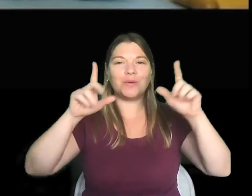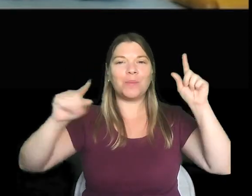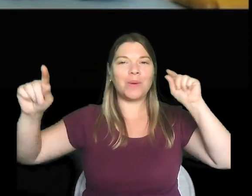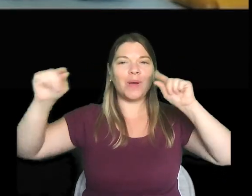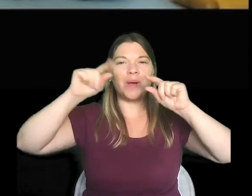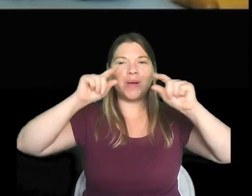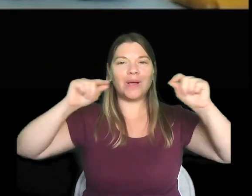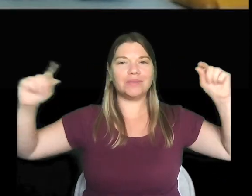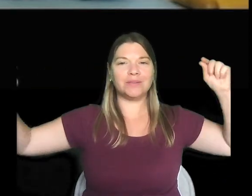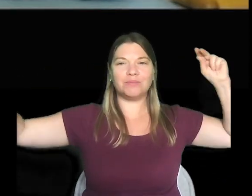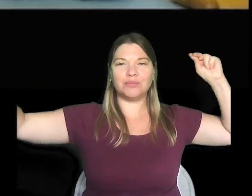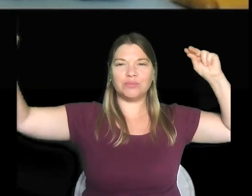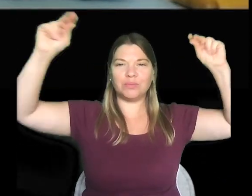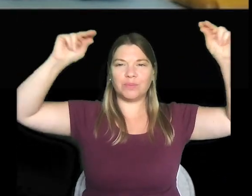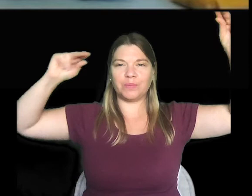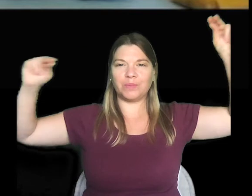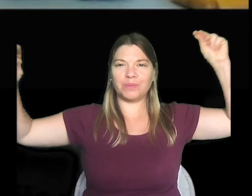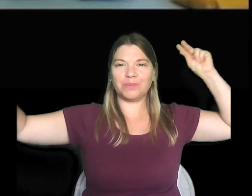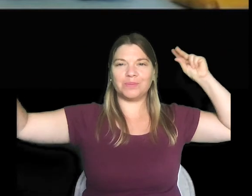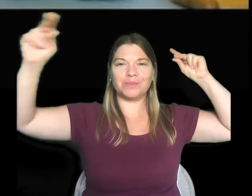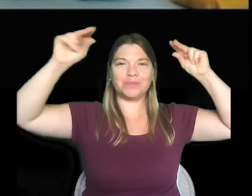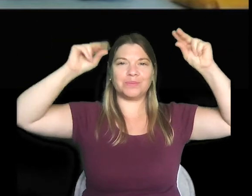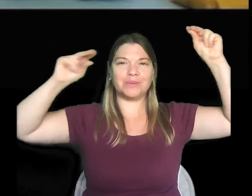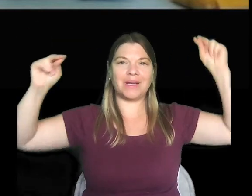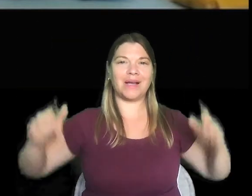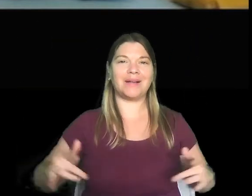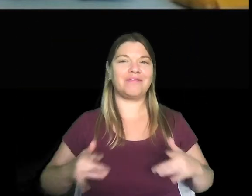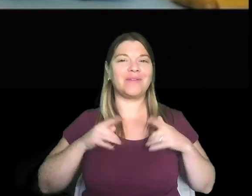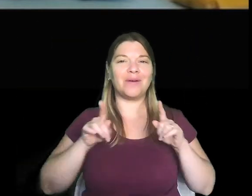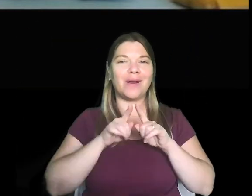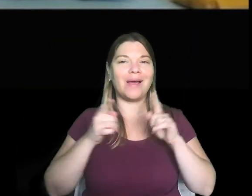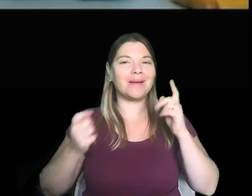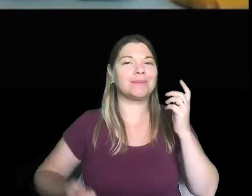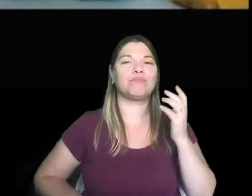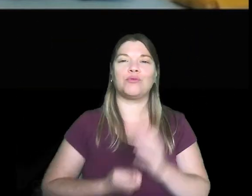singing fills your body with a sensation of spring.